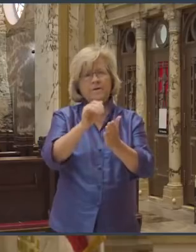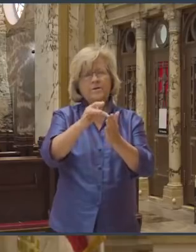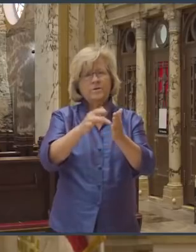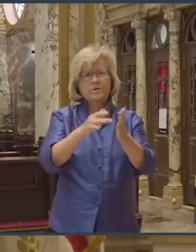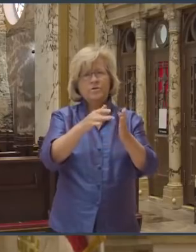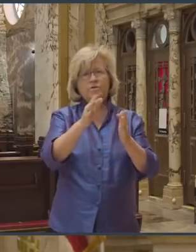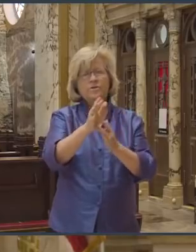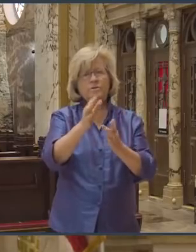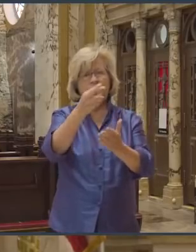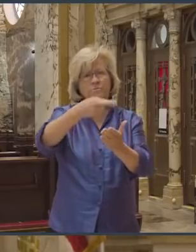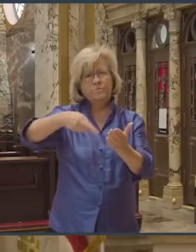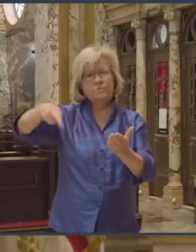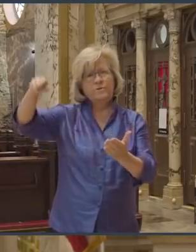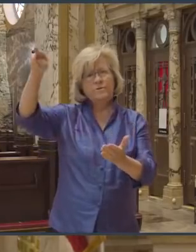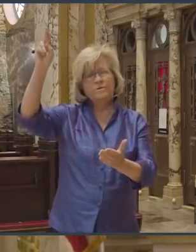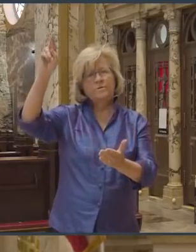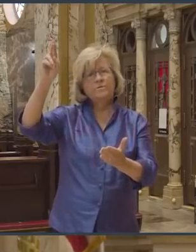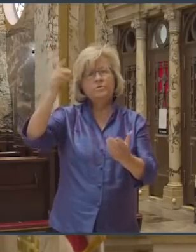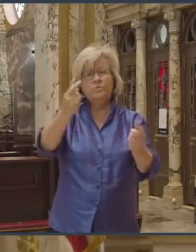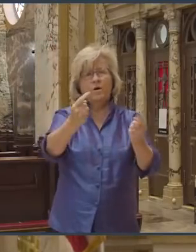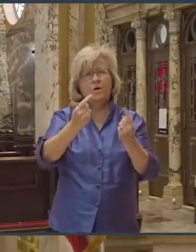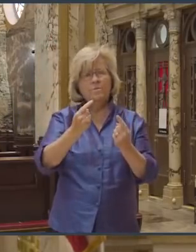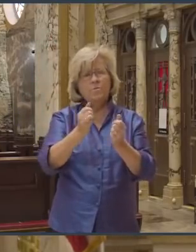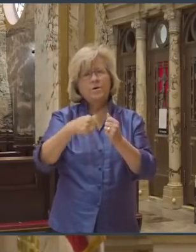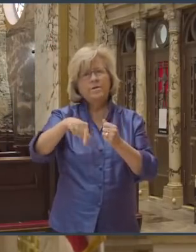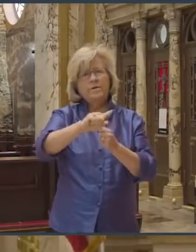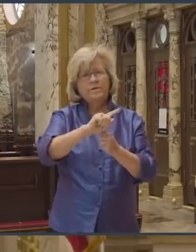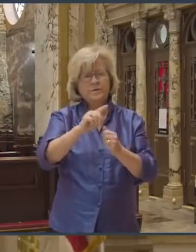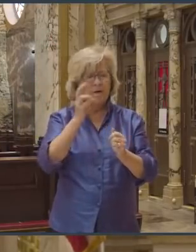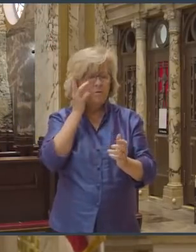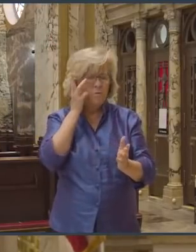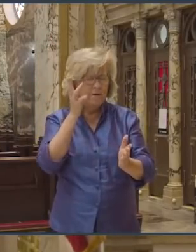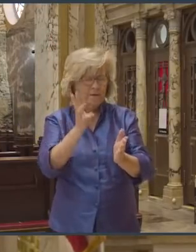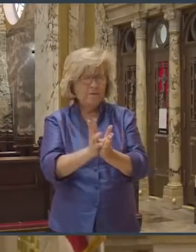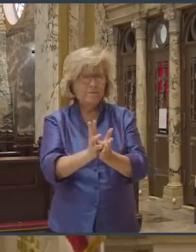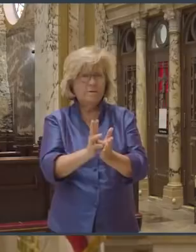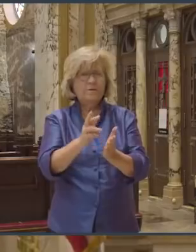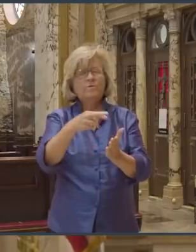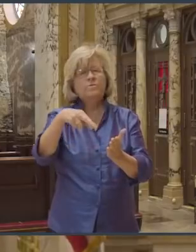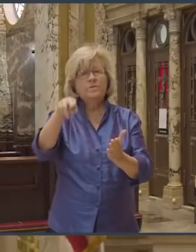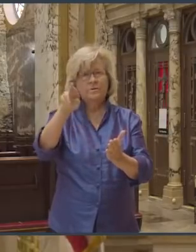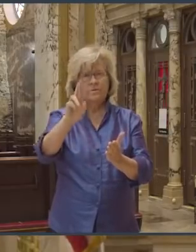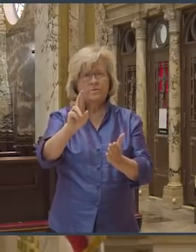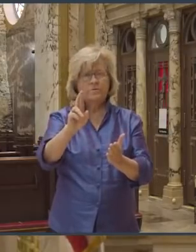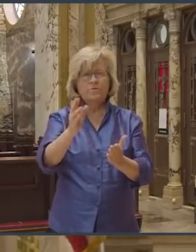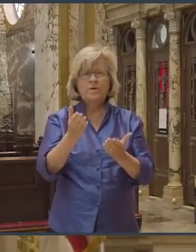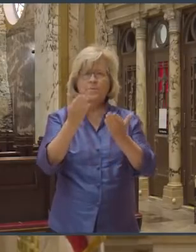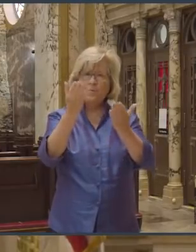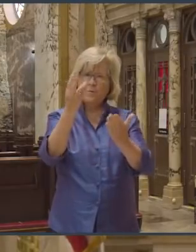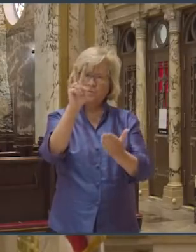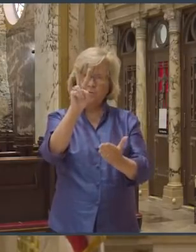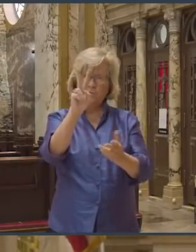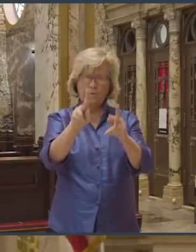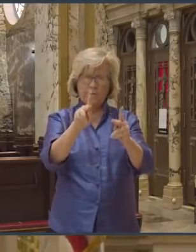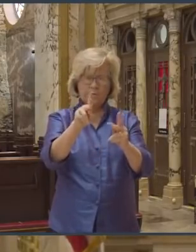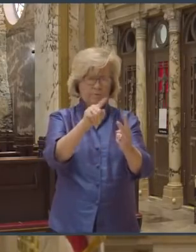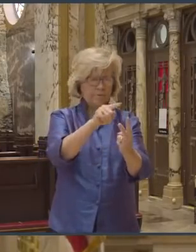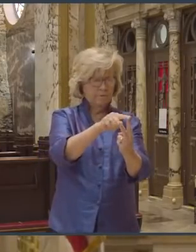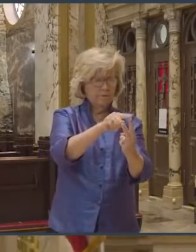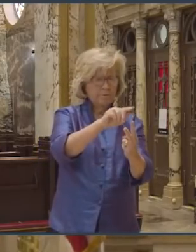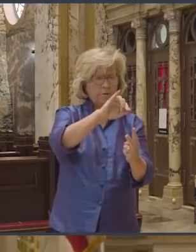become with us a witness to his resurrection." So they proposed two,